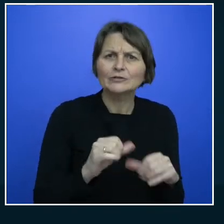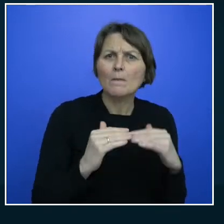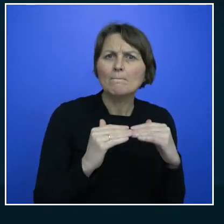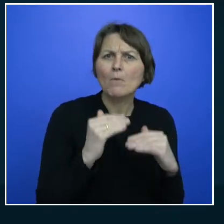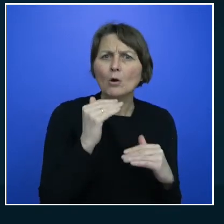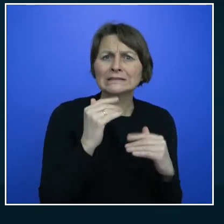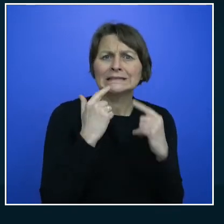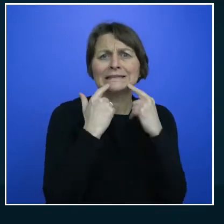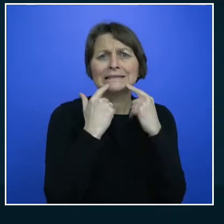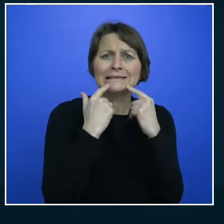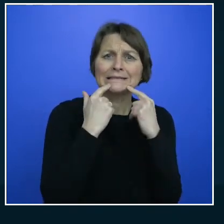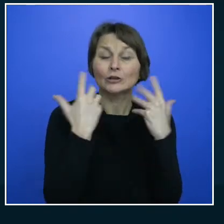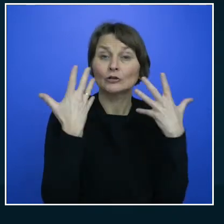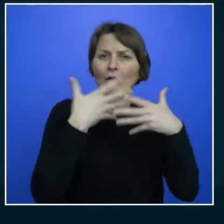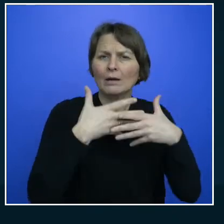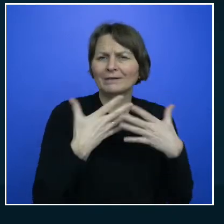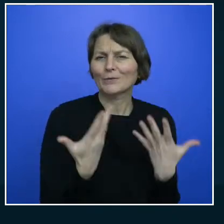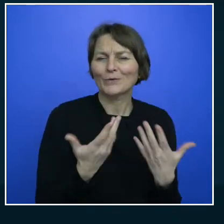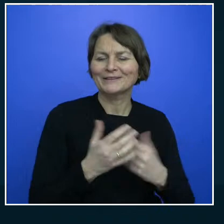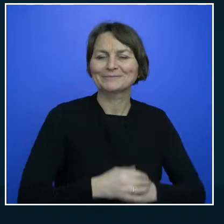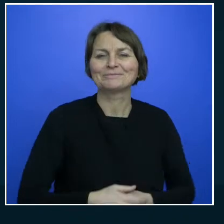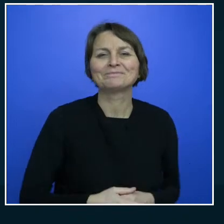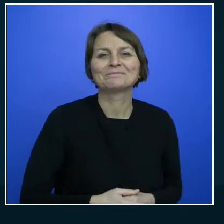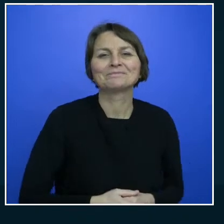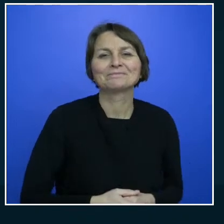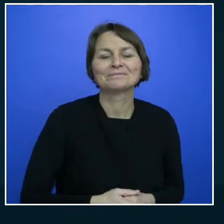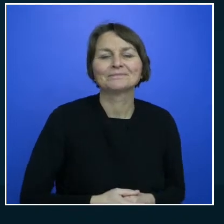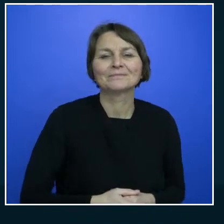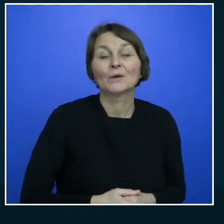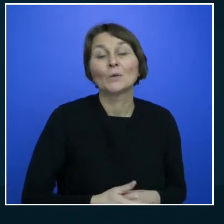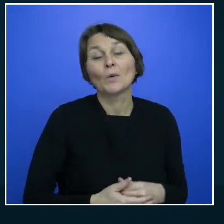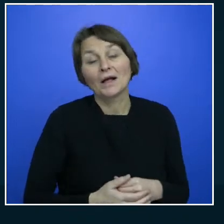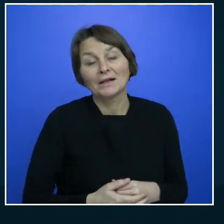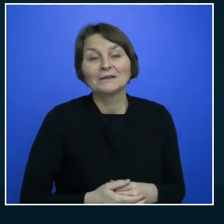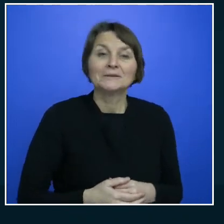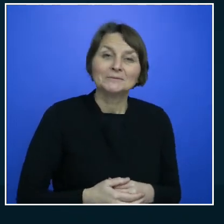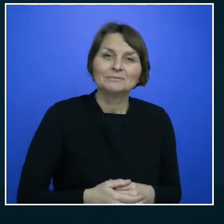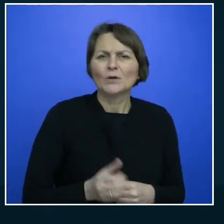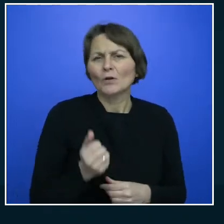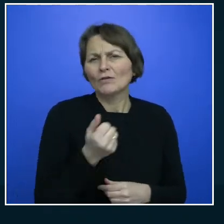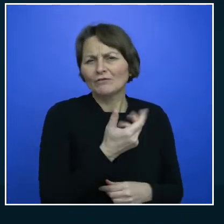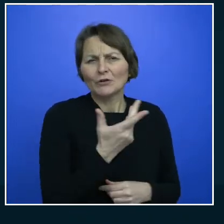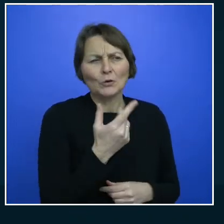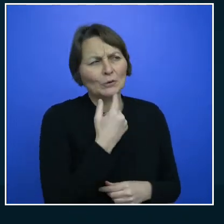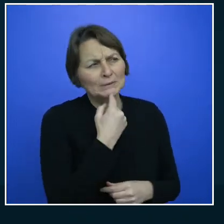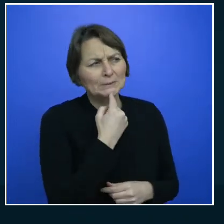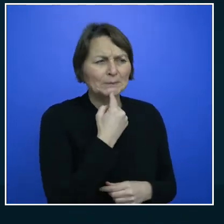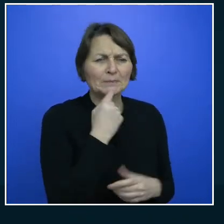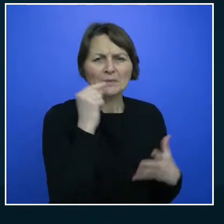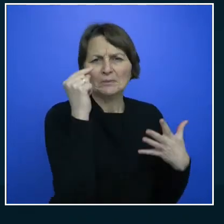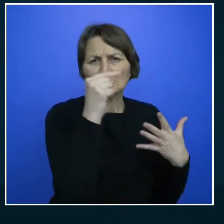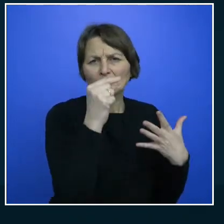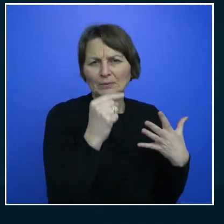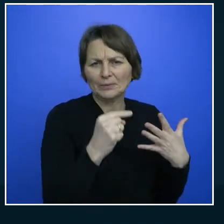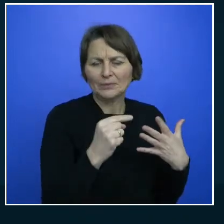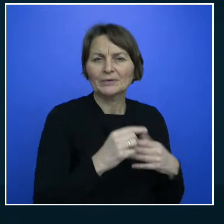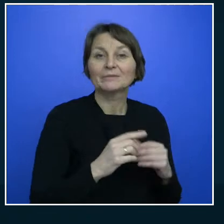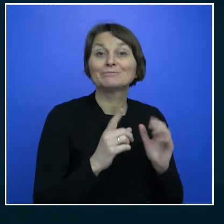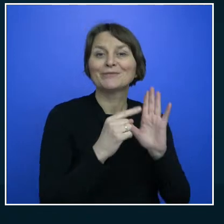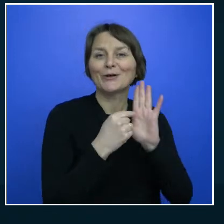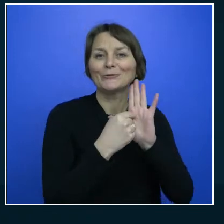Yes, a couple of things, and you can do with. I can